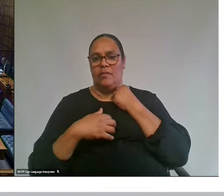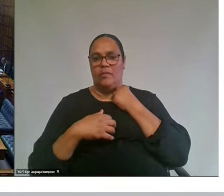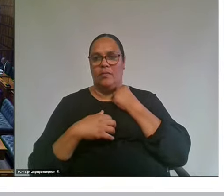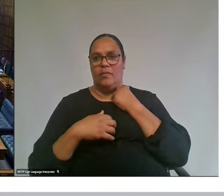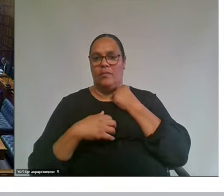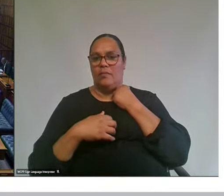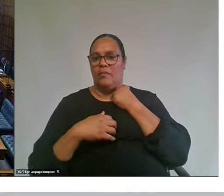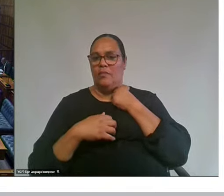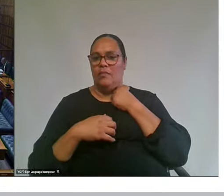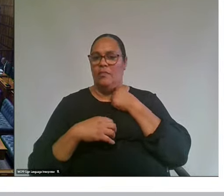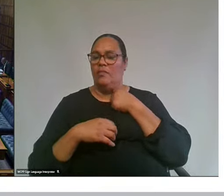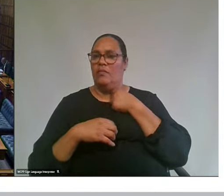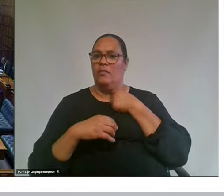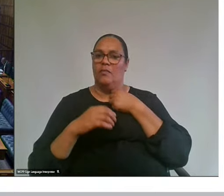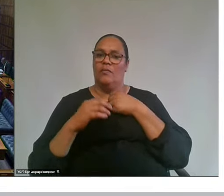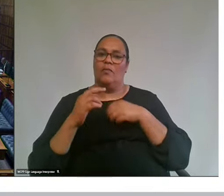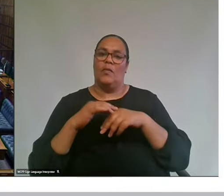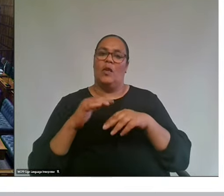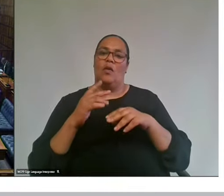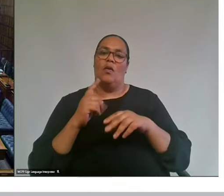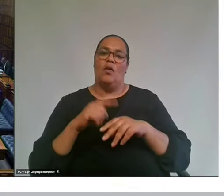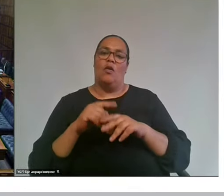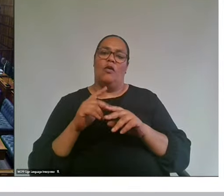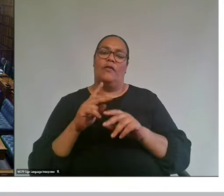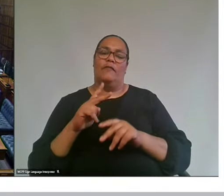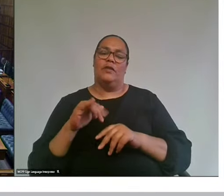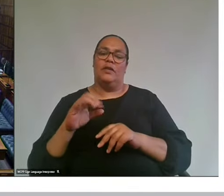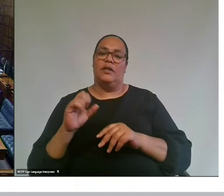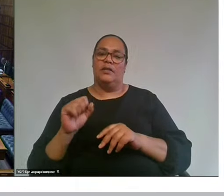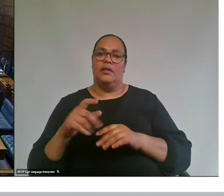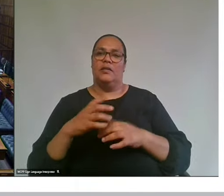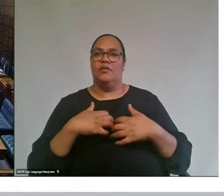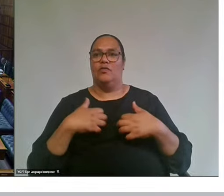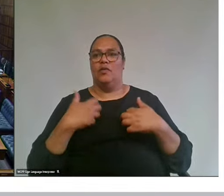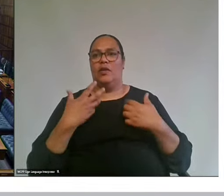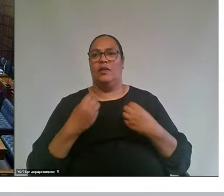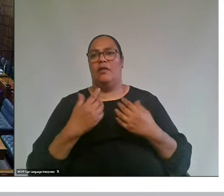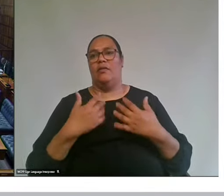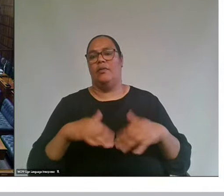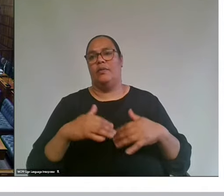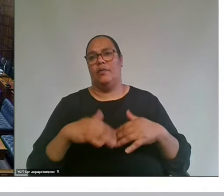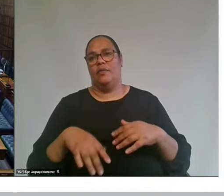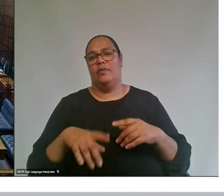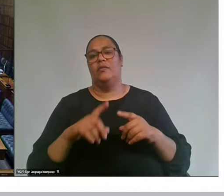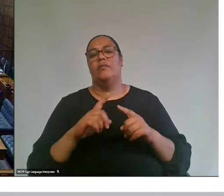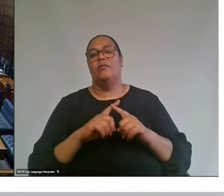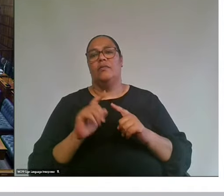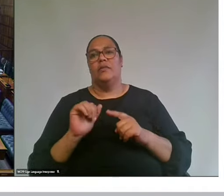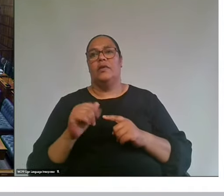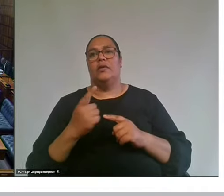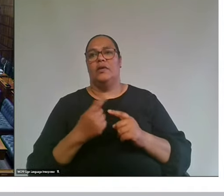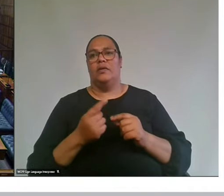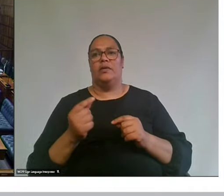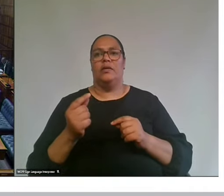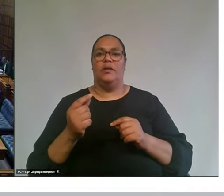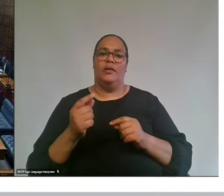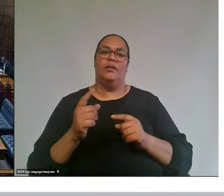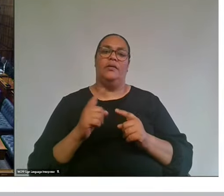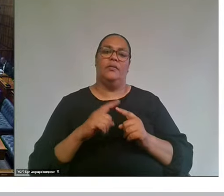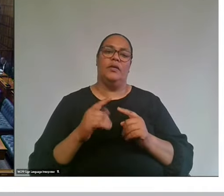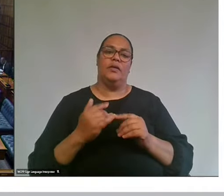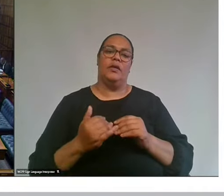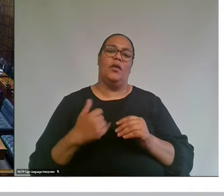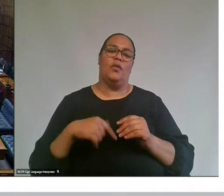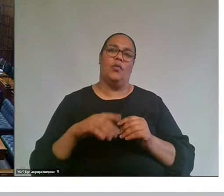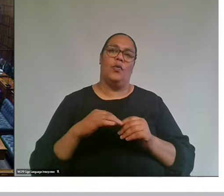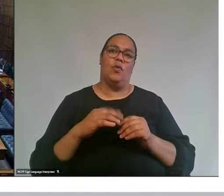on the fiscus that is highly constrained whether in any way as we know now we are